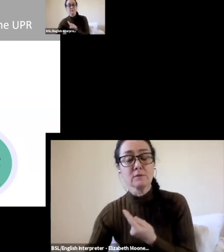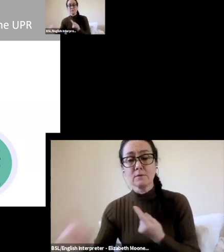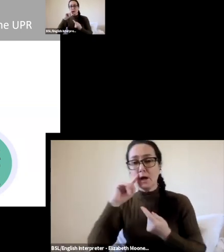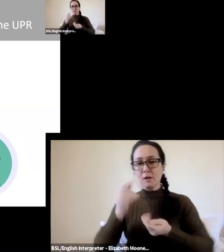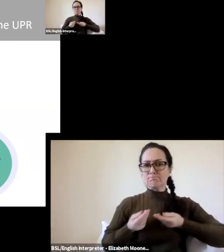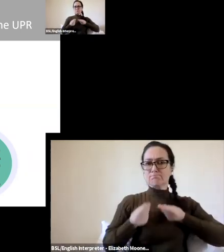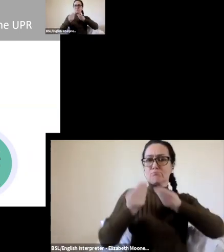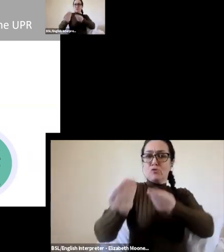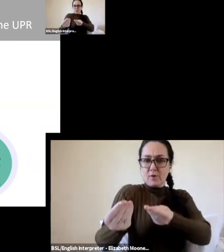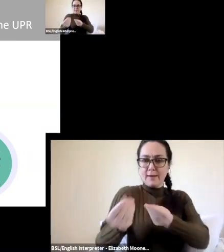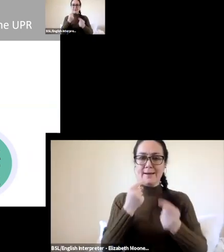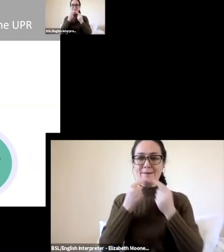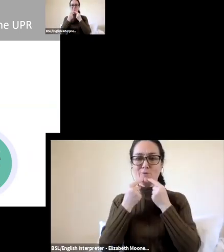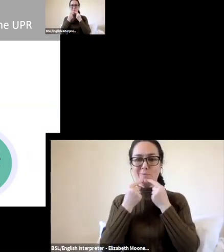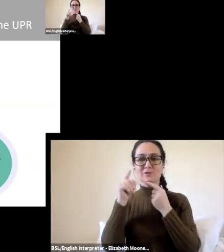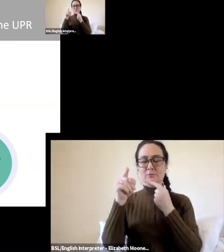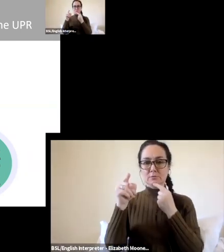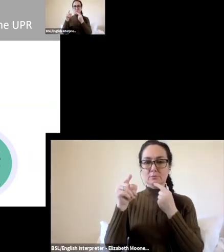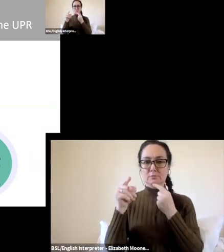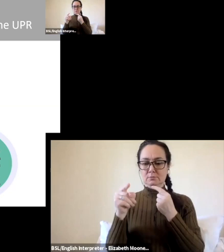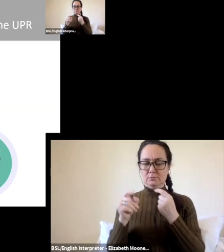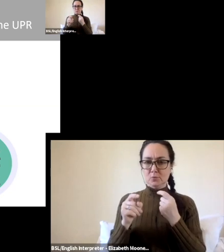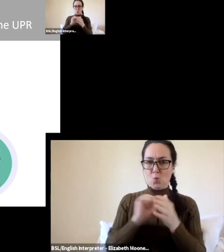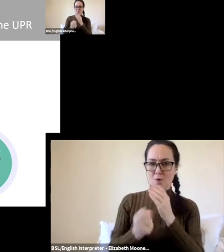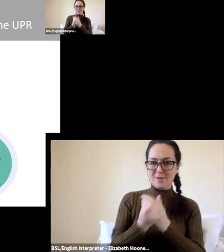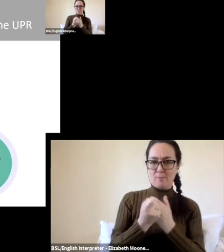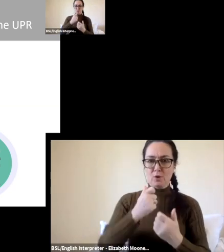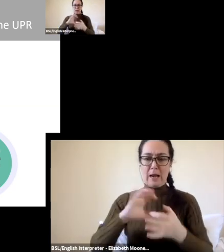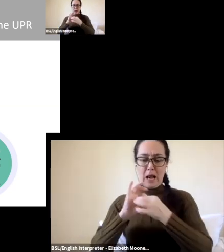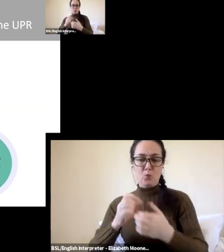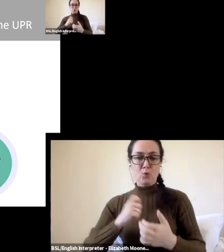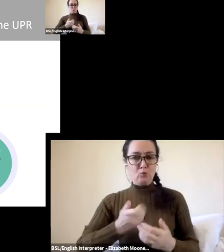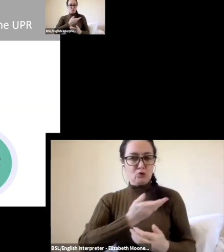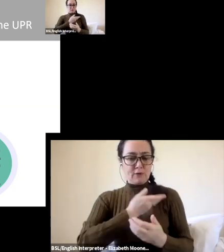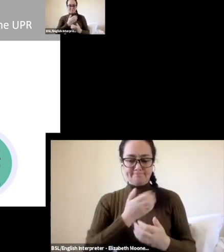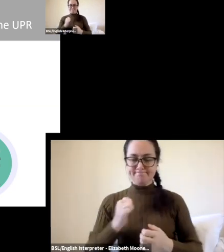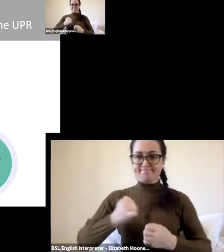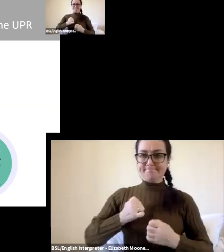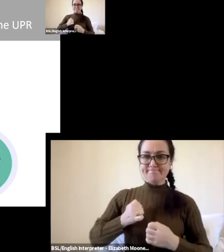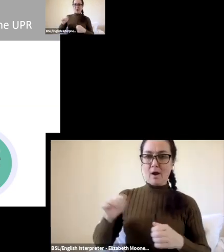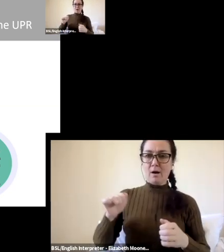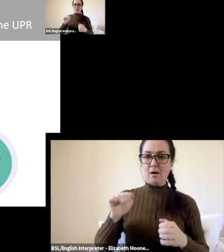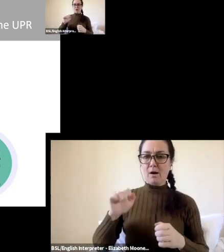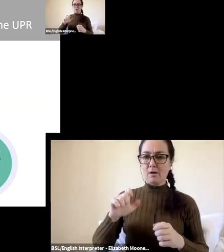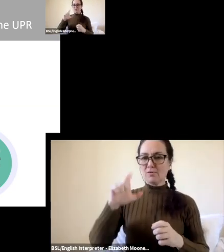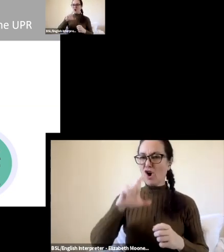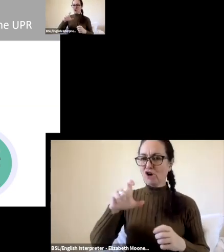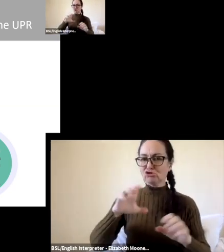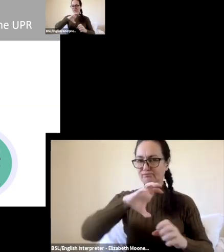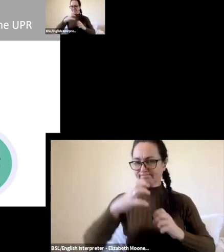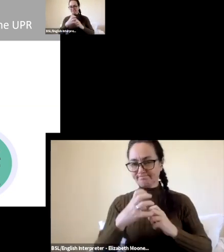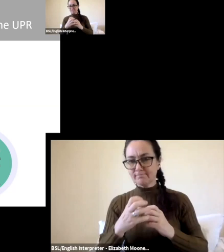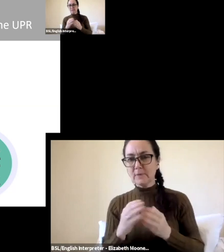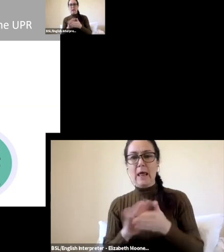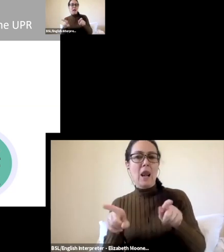rights situation in your country. That means to provide information on how, if people have